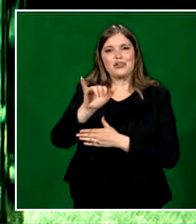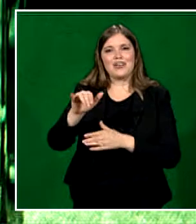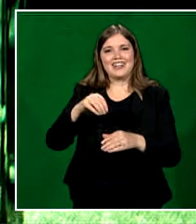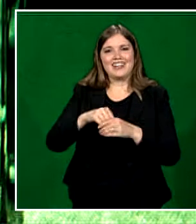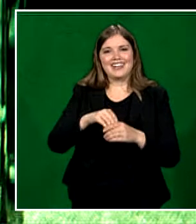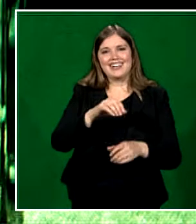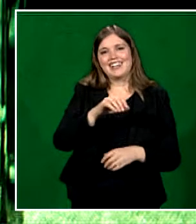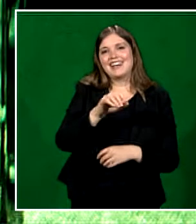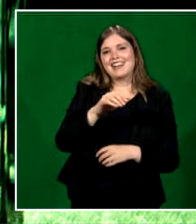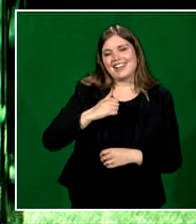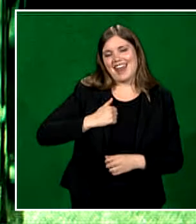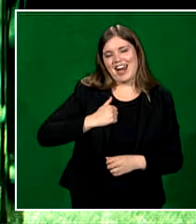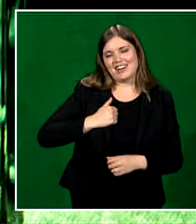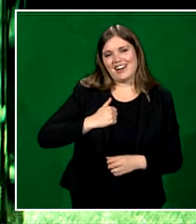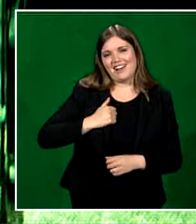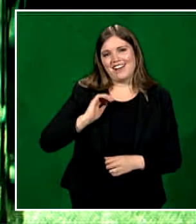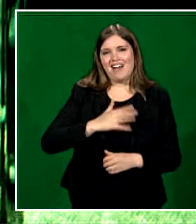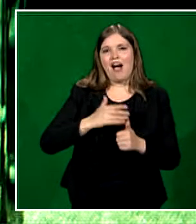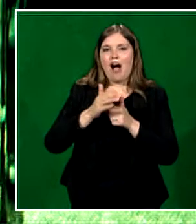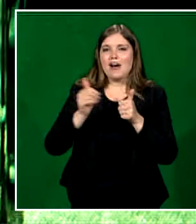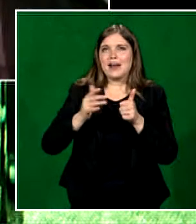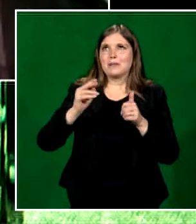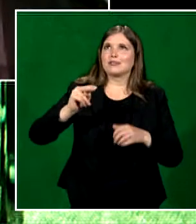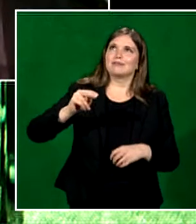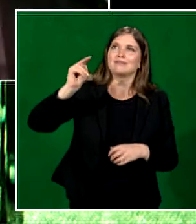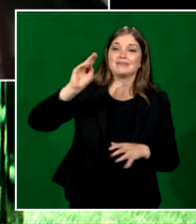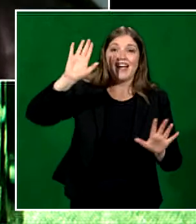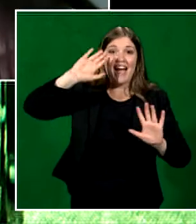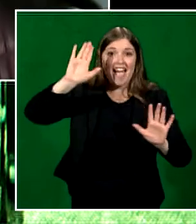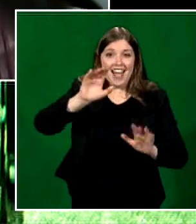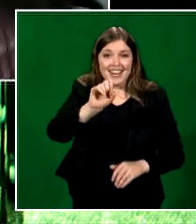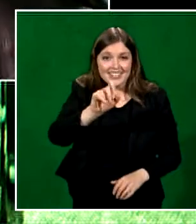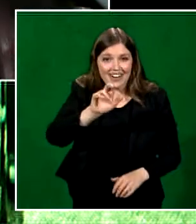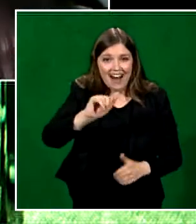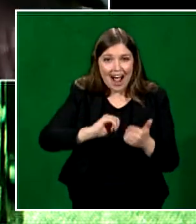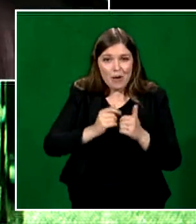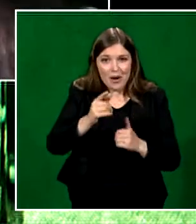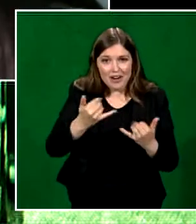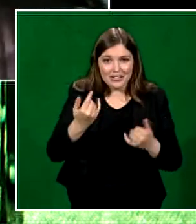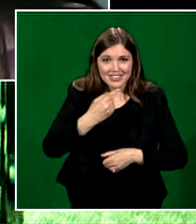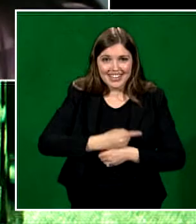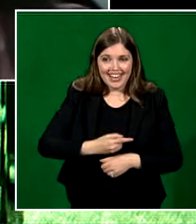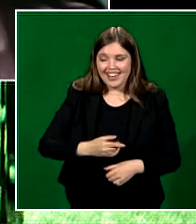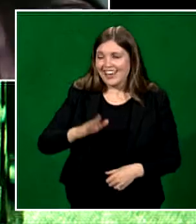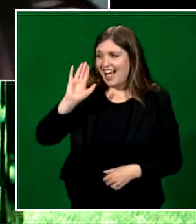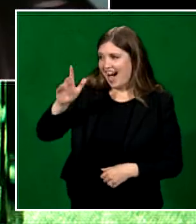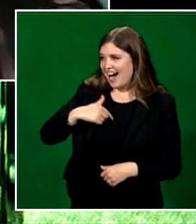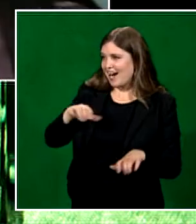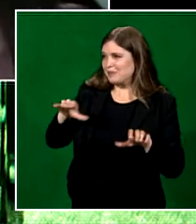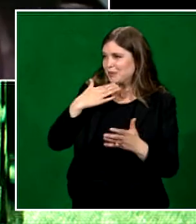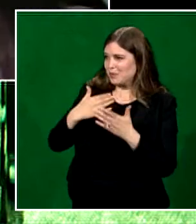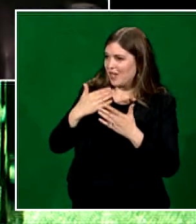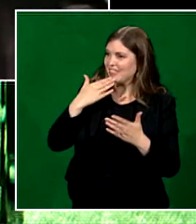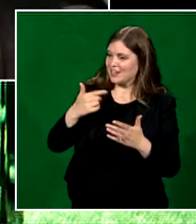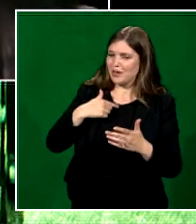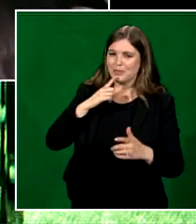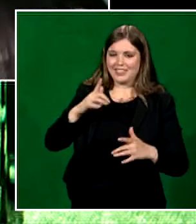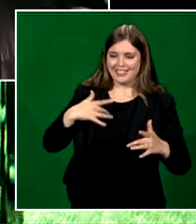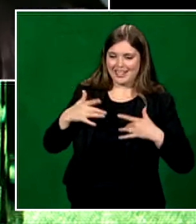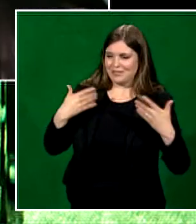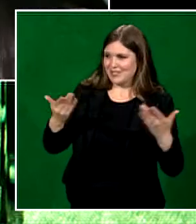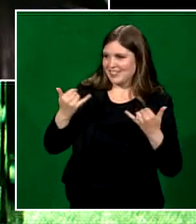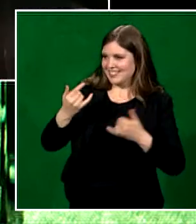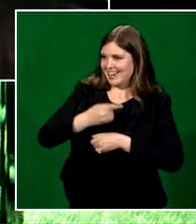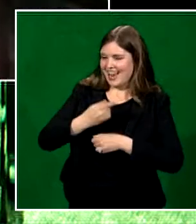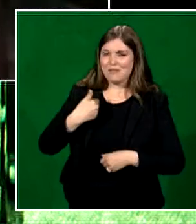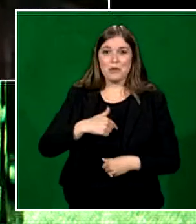her native Canada, our neighbors. Hi there, Sarah. How you doing today? Hi, I'm doing well, thank you. I'm really excited to be here today. Good.